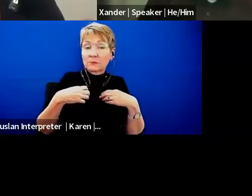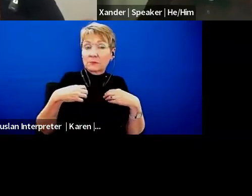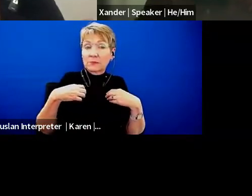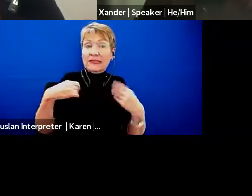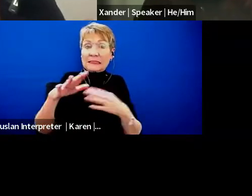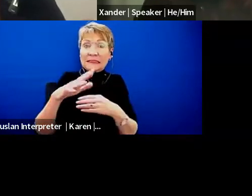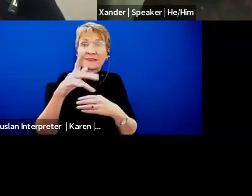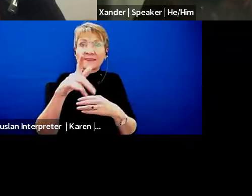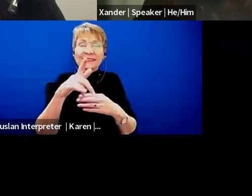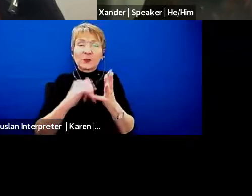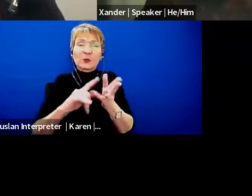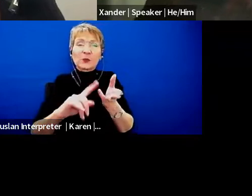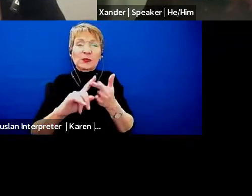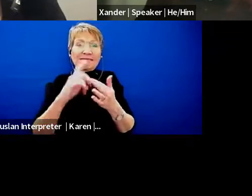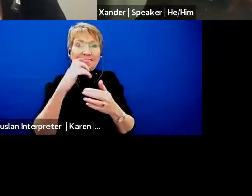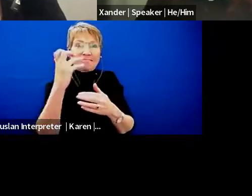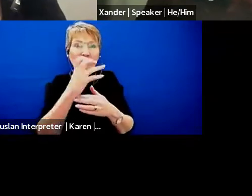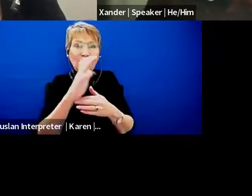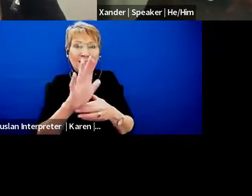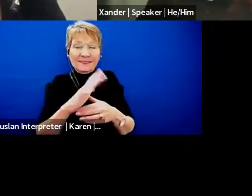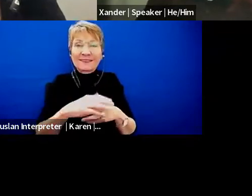it. Isabel. It's all right.